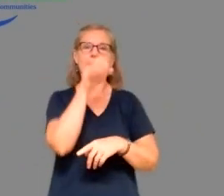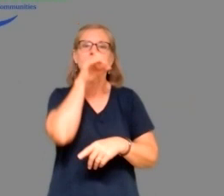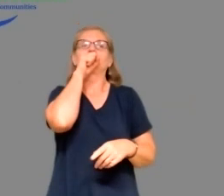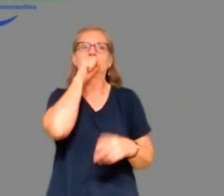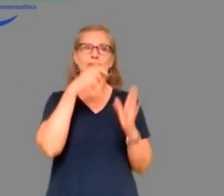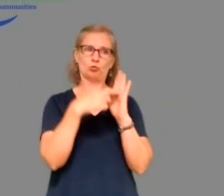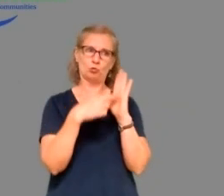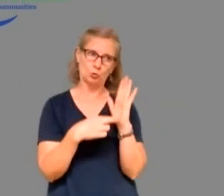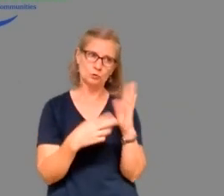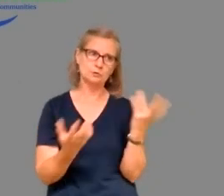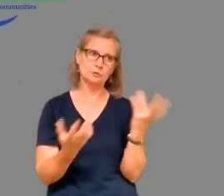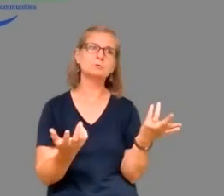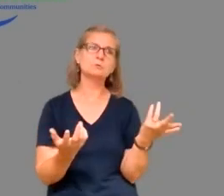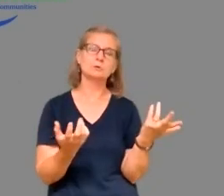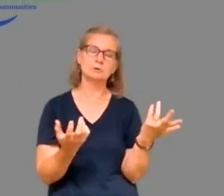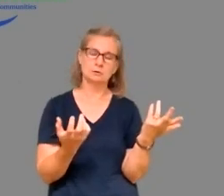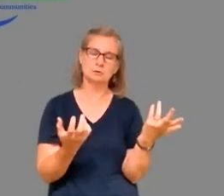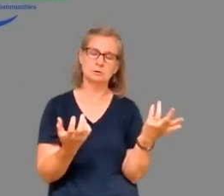and ethics.